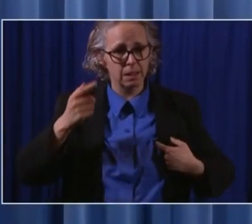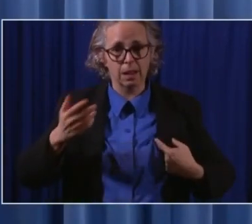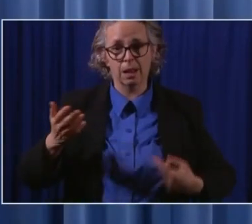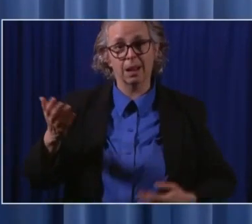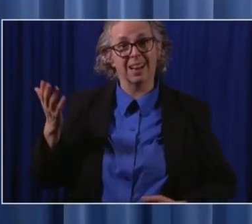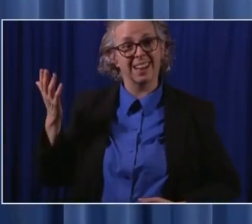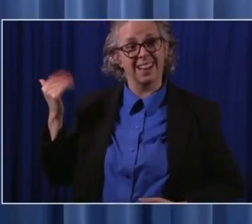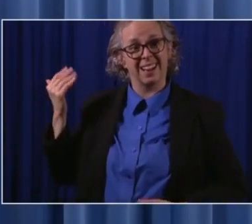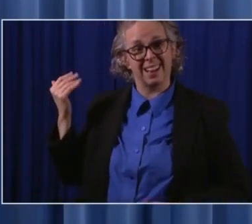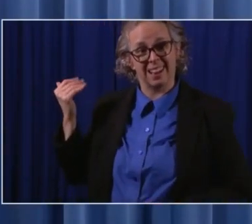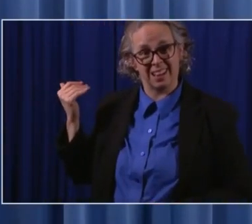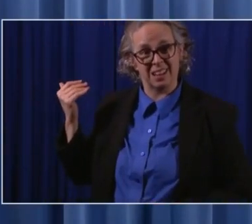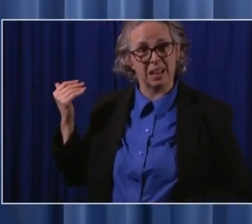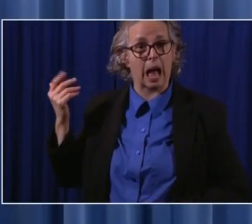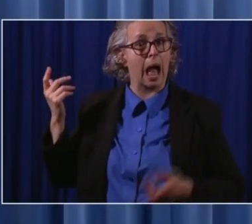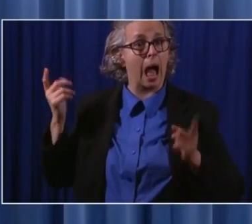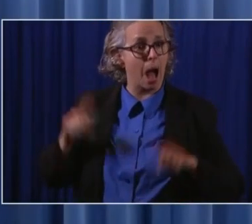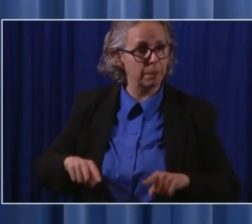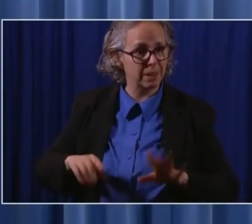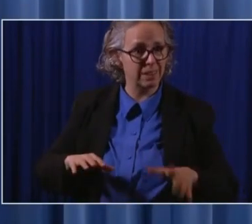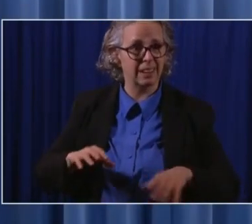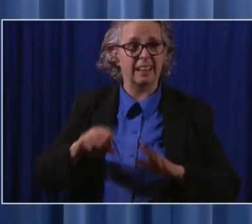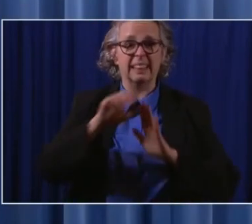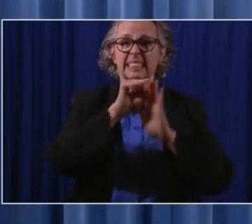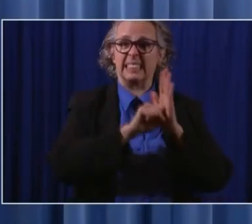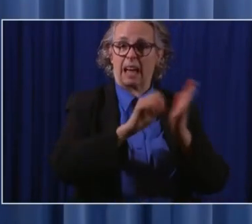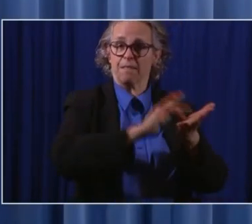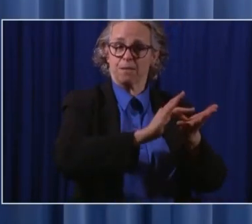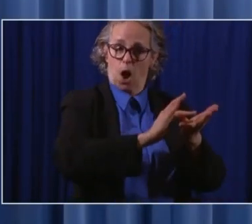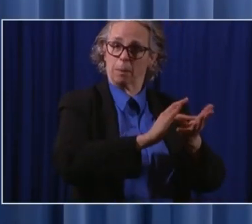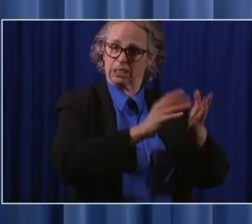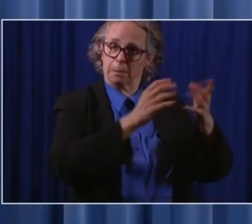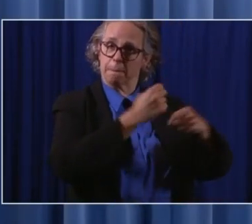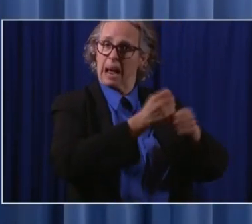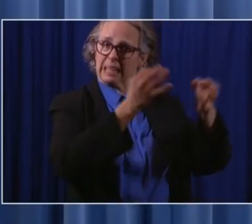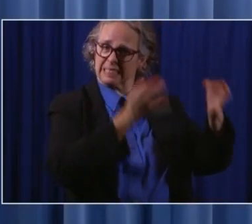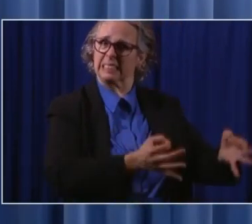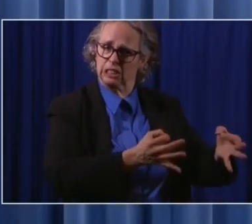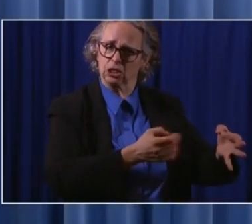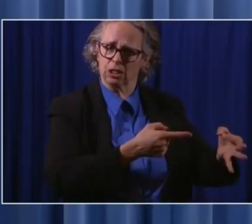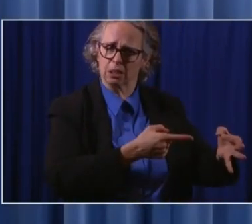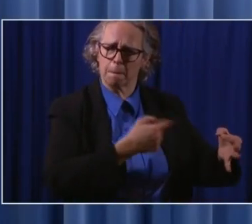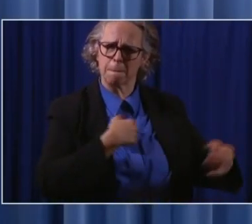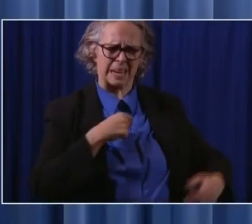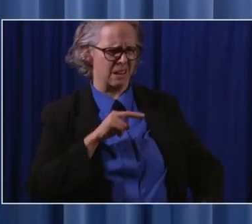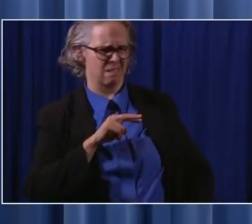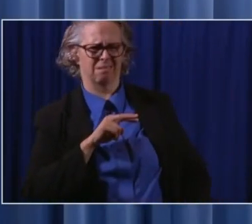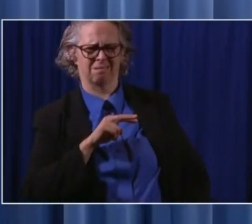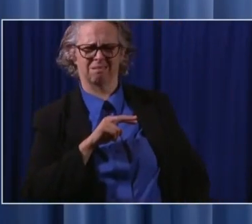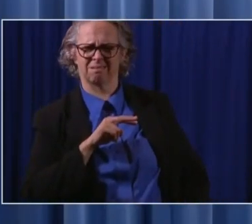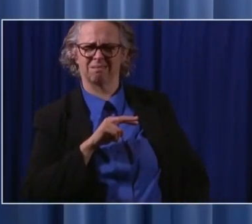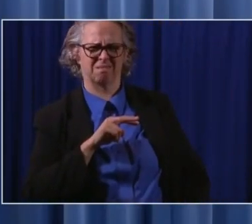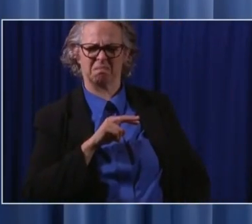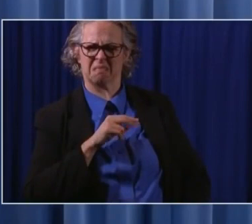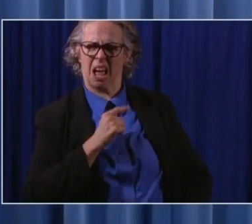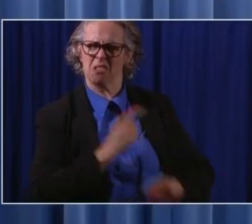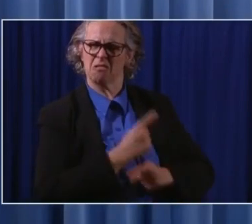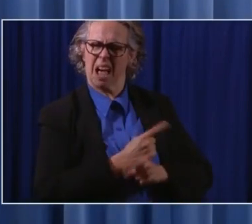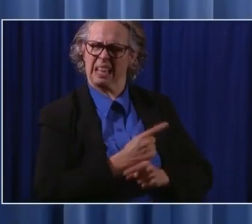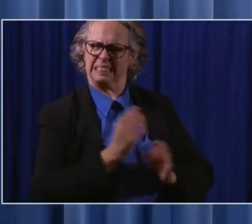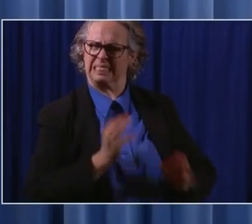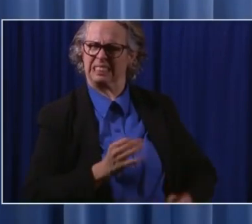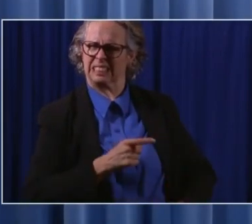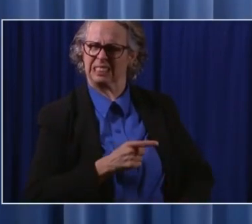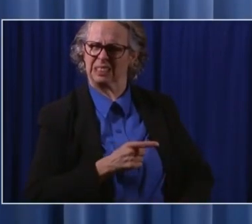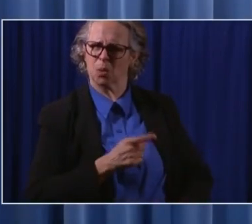good people, but it did not allow for enough input from the public. I mean, they checked the box, they did